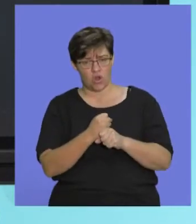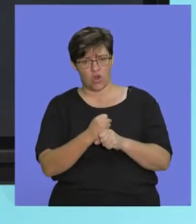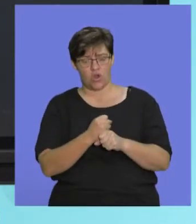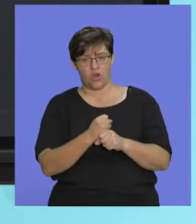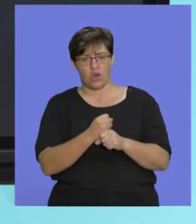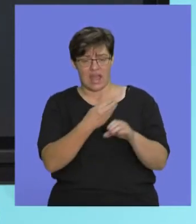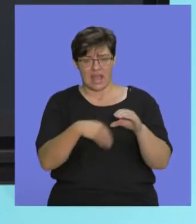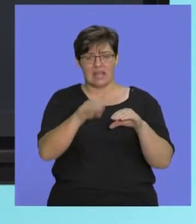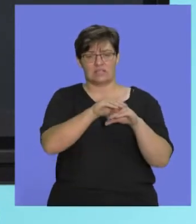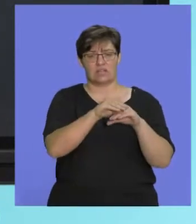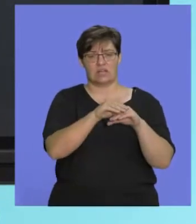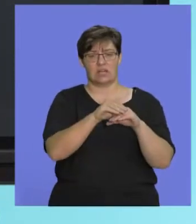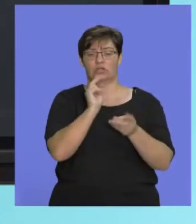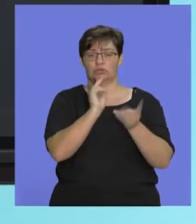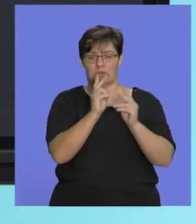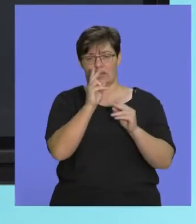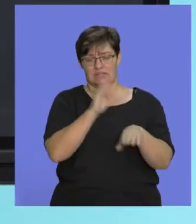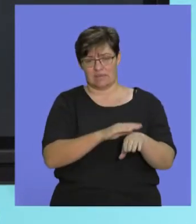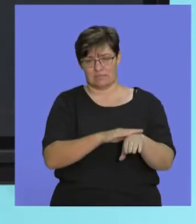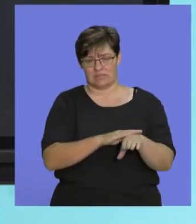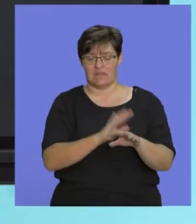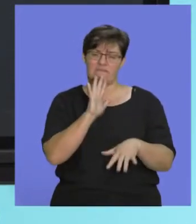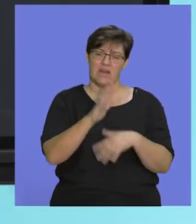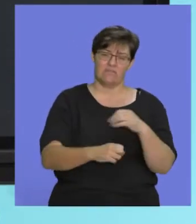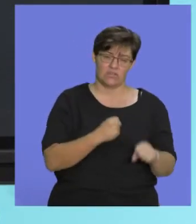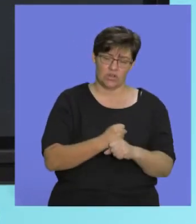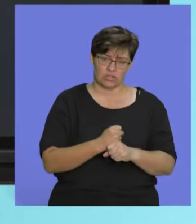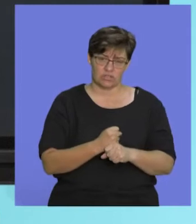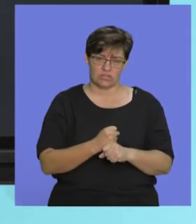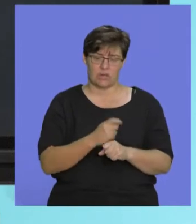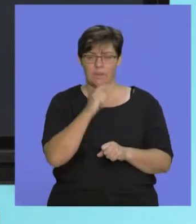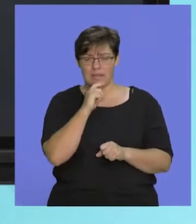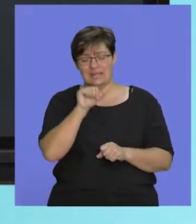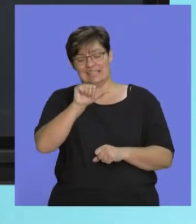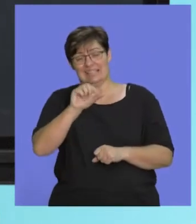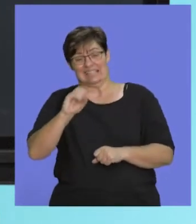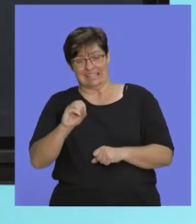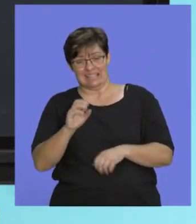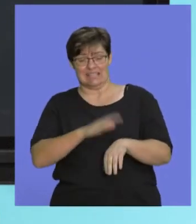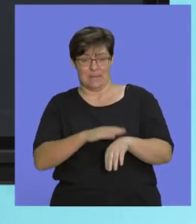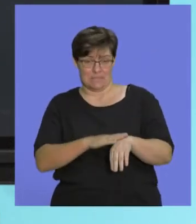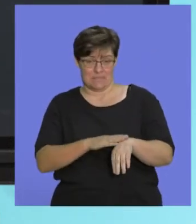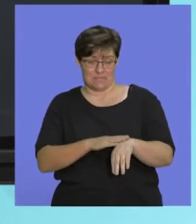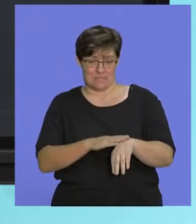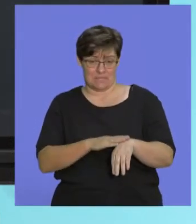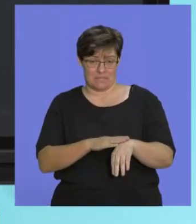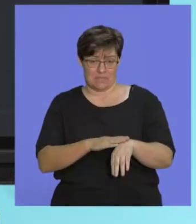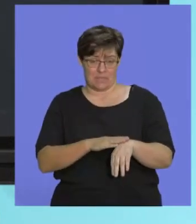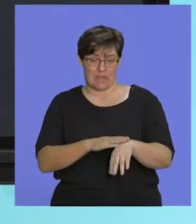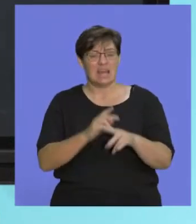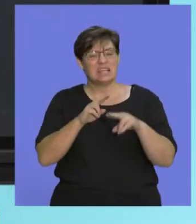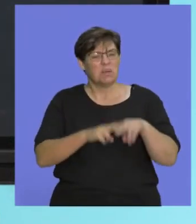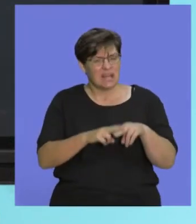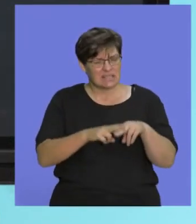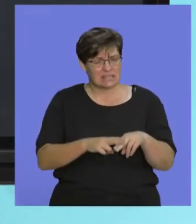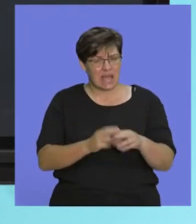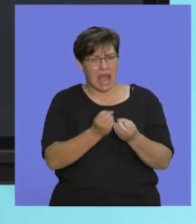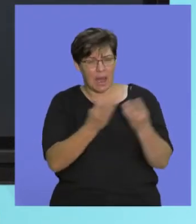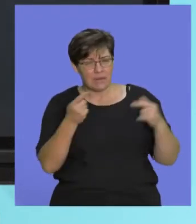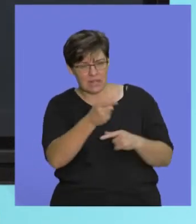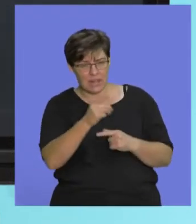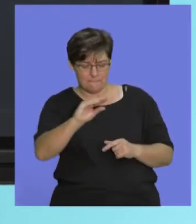year David gets interest 12 times. For 5 years, that's 60 times. So the number of